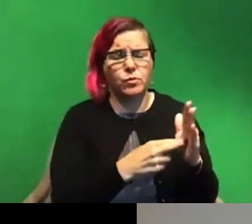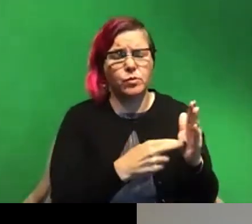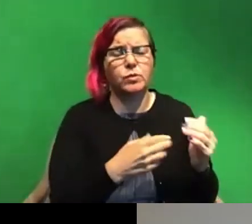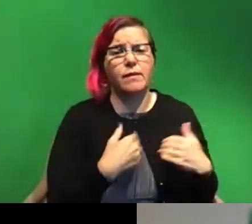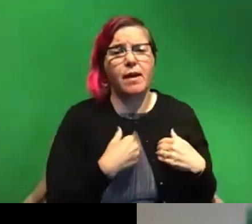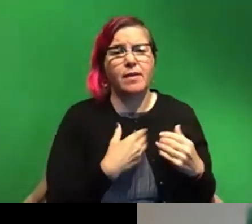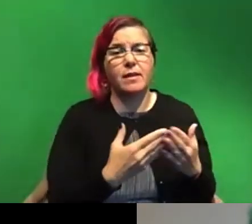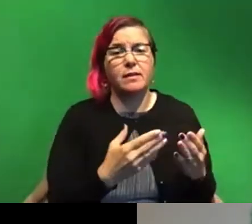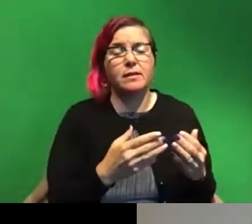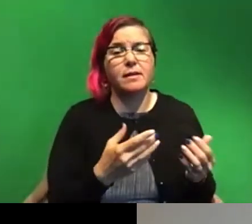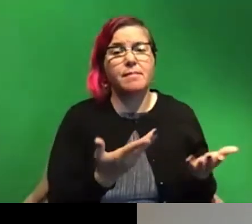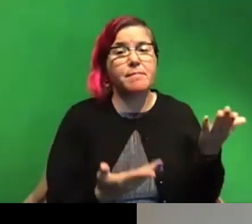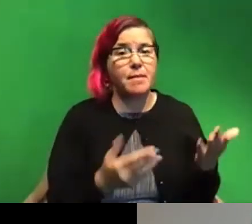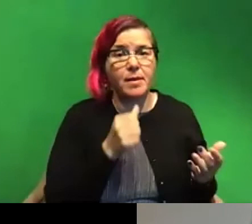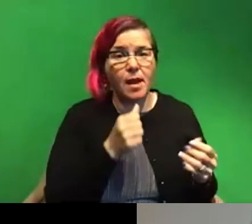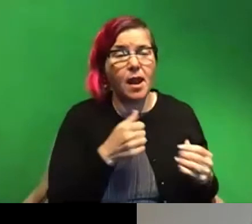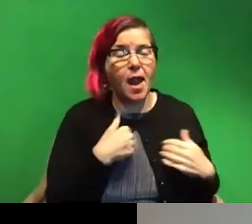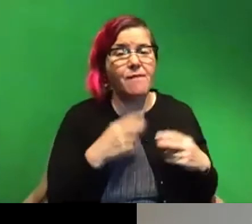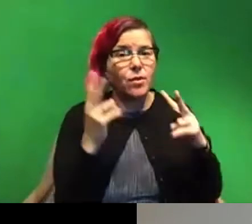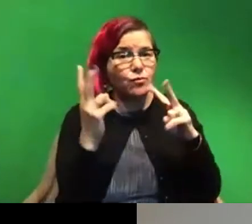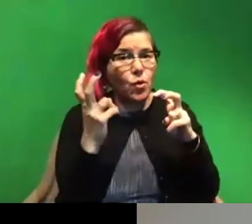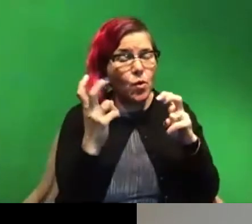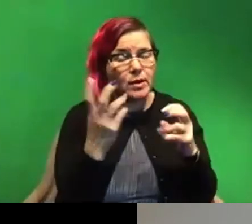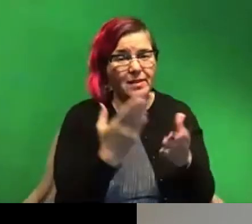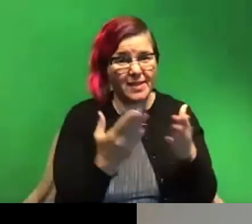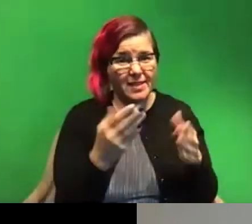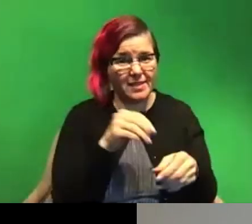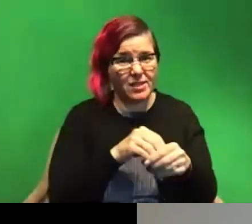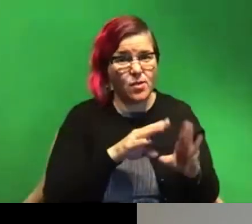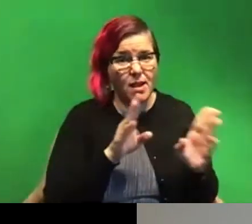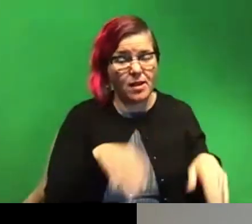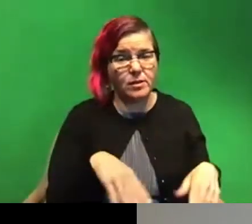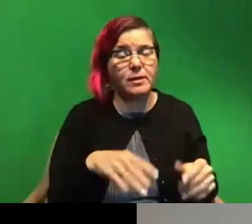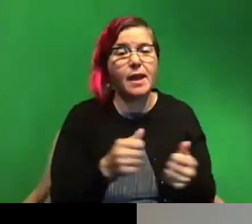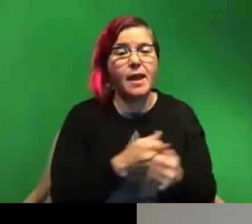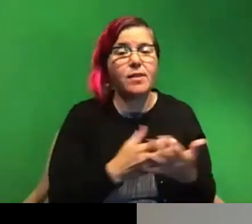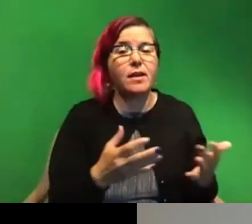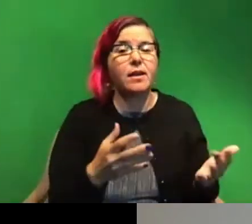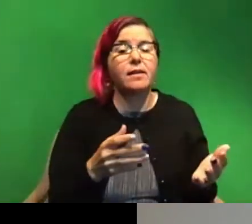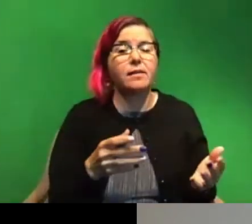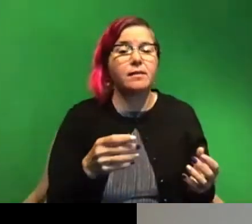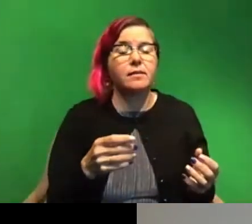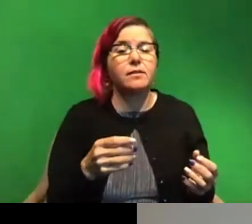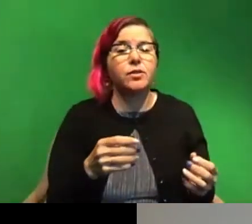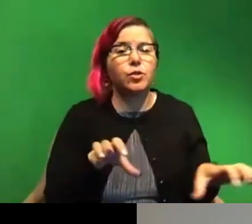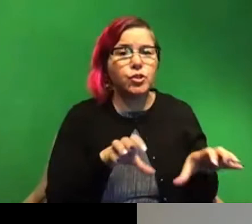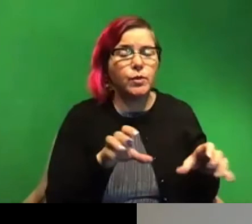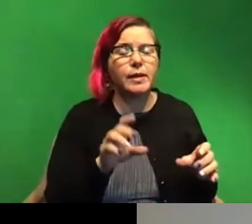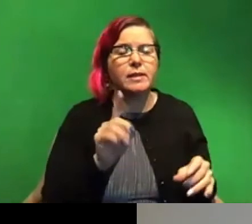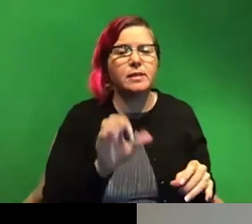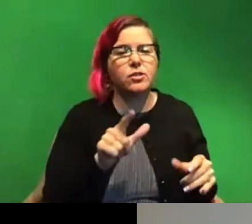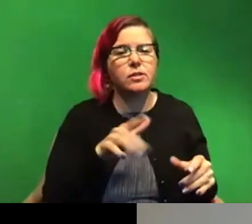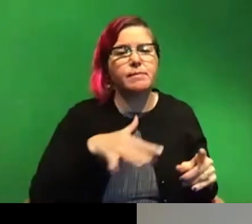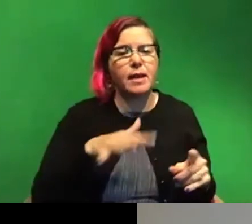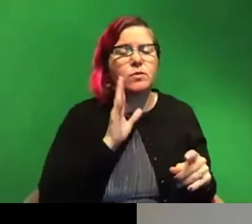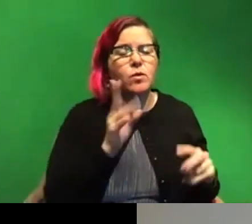like maybe not having recording devices on in your house, because everything that is being, everything that you're doing in a digital space or is being